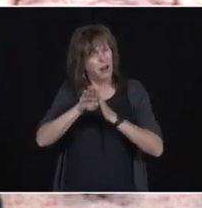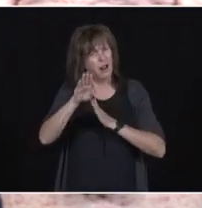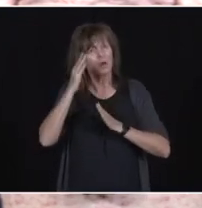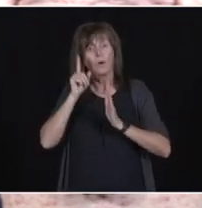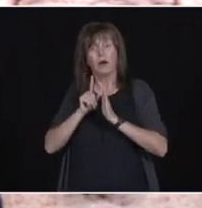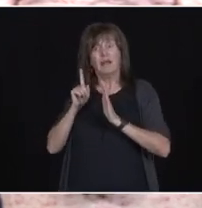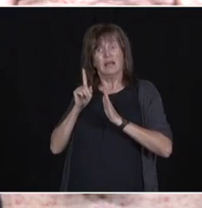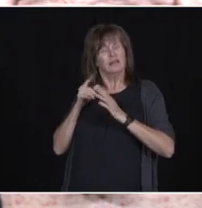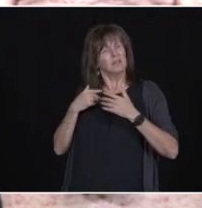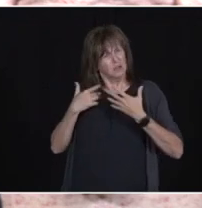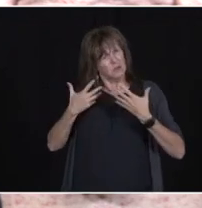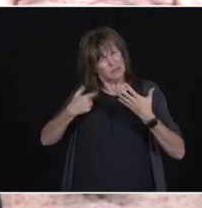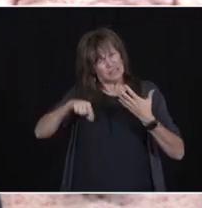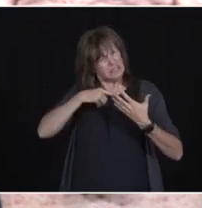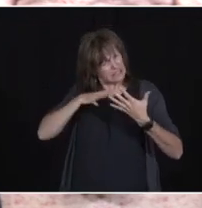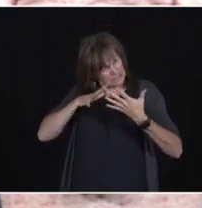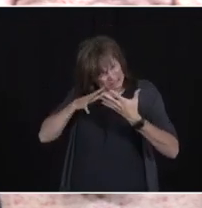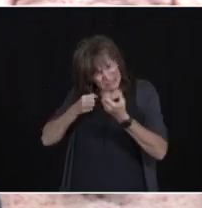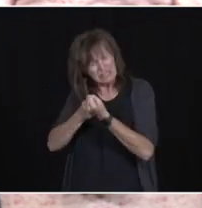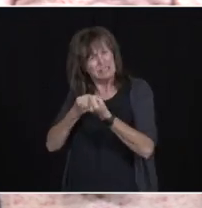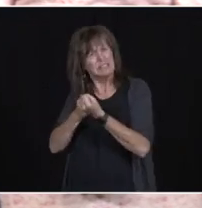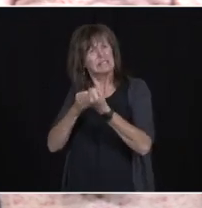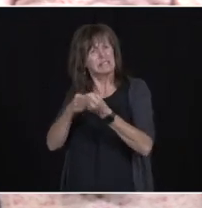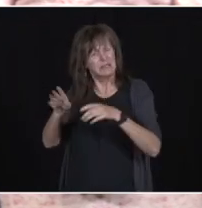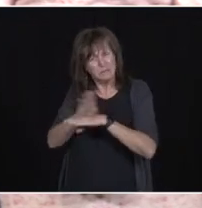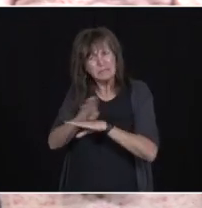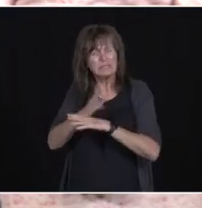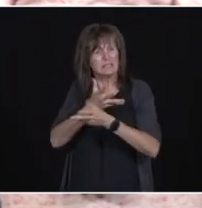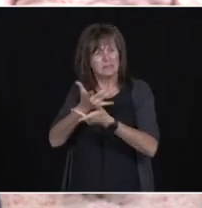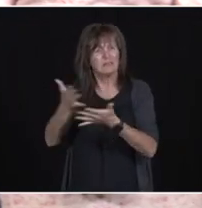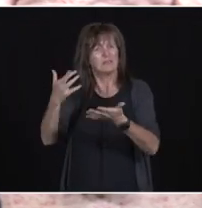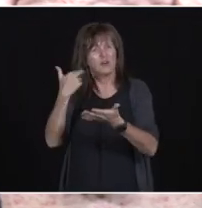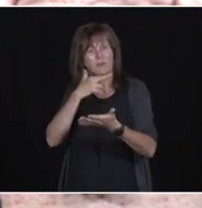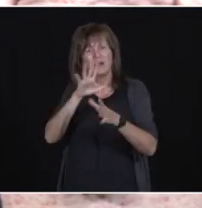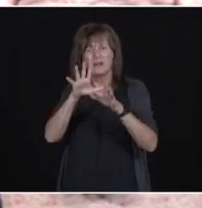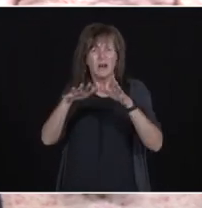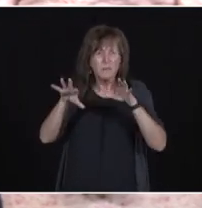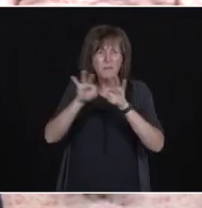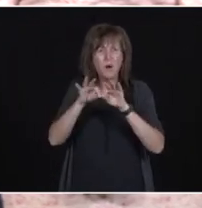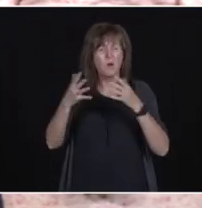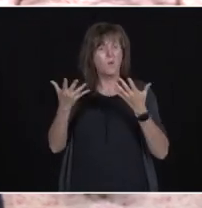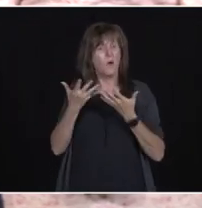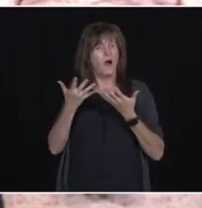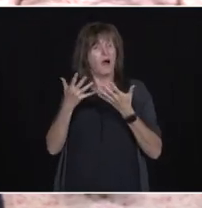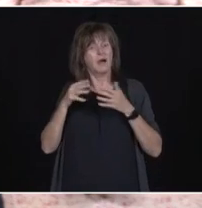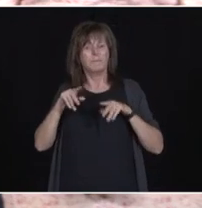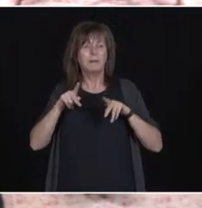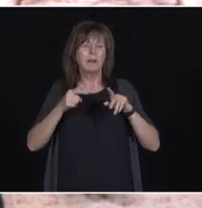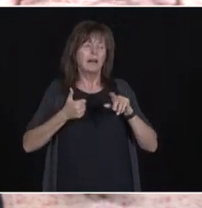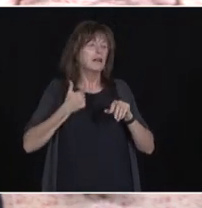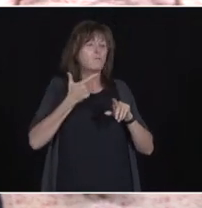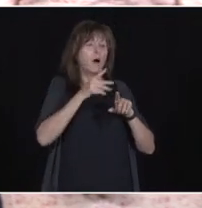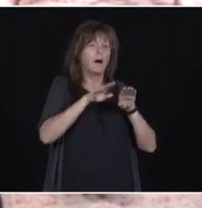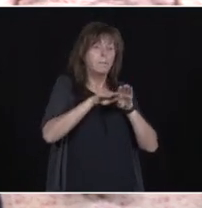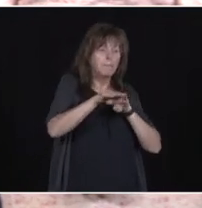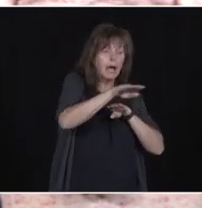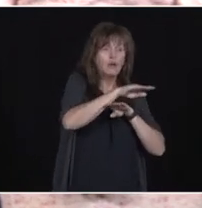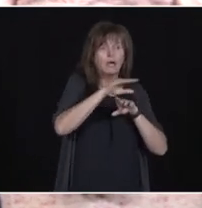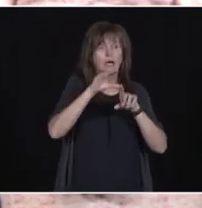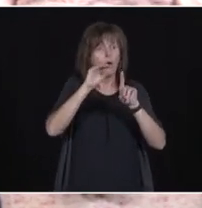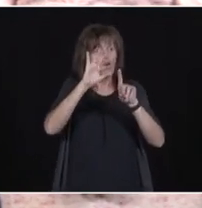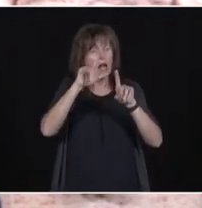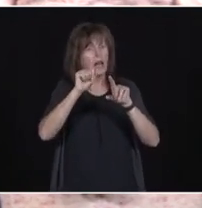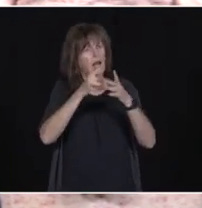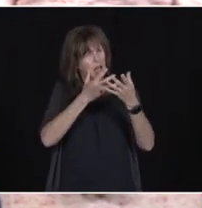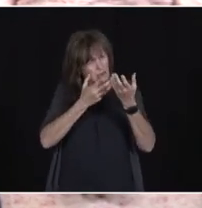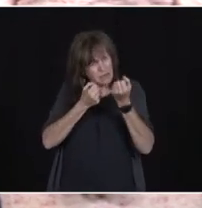people will go to other places as well. I just want to support the people of Barrie and Orillia. That's what I want to do. I don't want to be arguing with any mayors or anything. We've worked